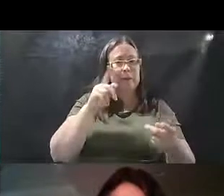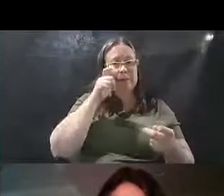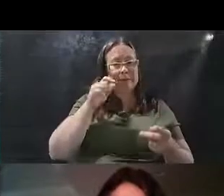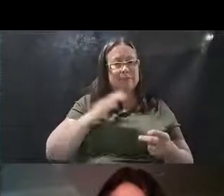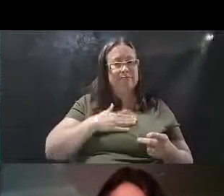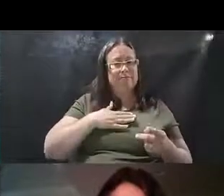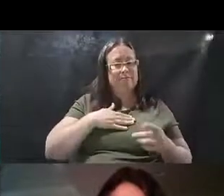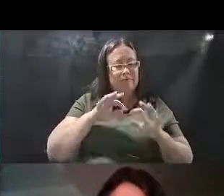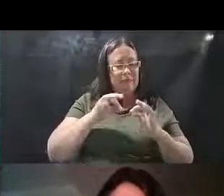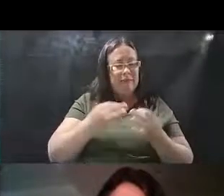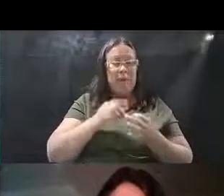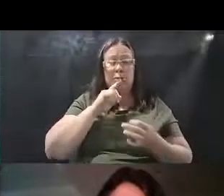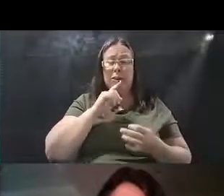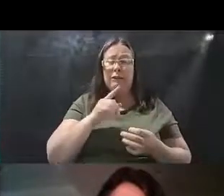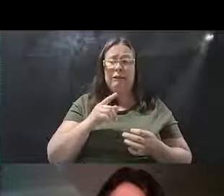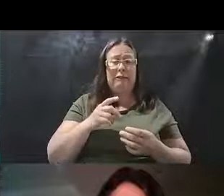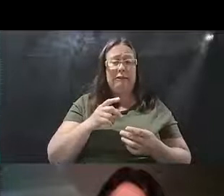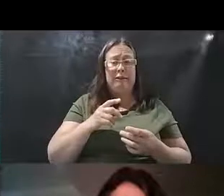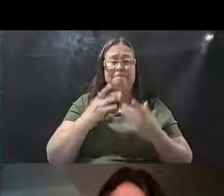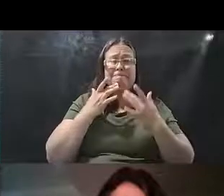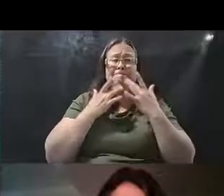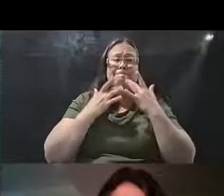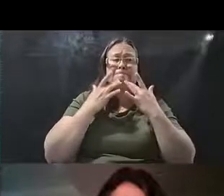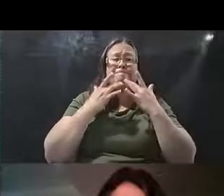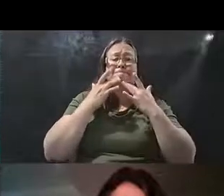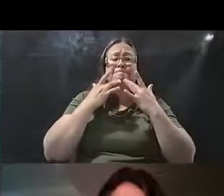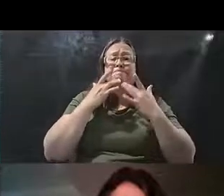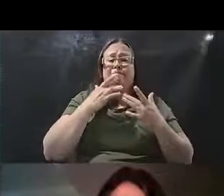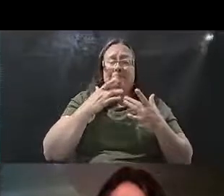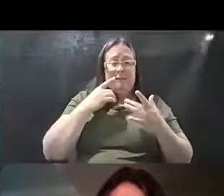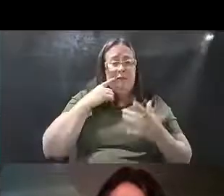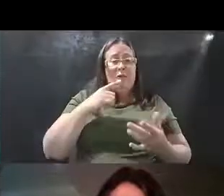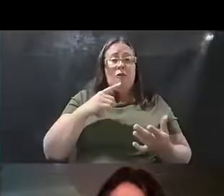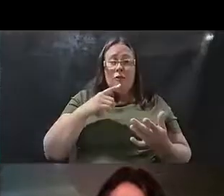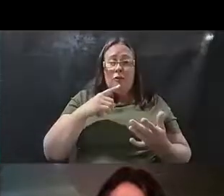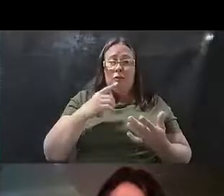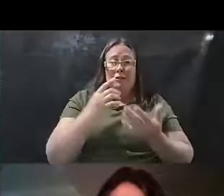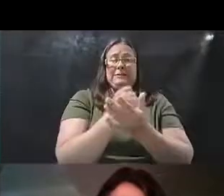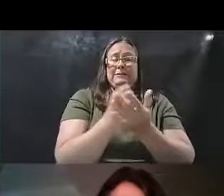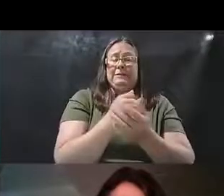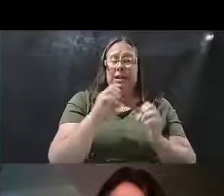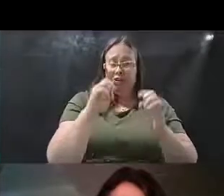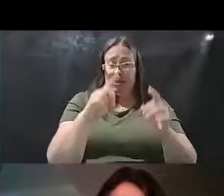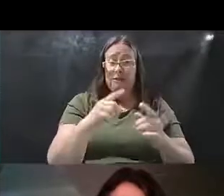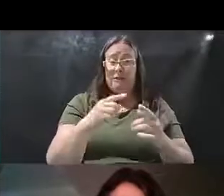of modest means, to be able to get a college education essentially debt-free.